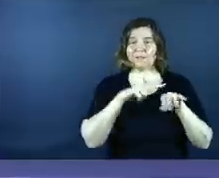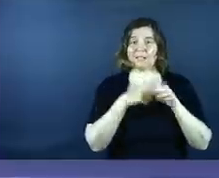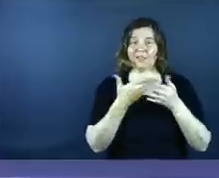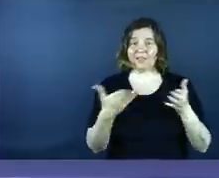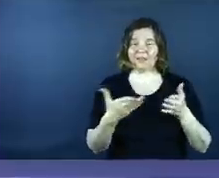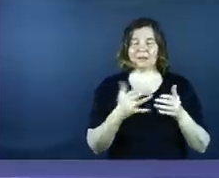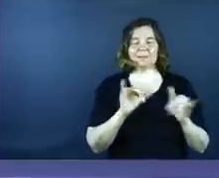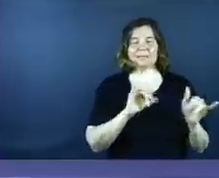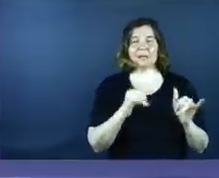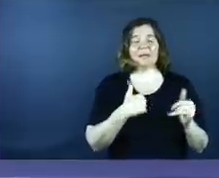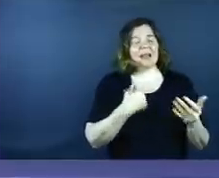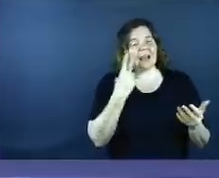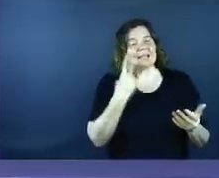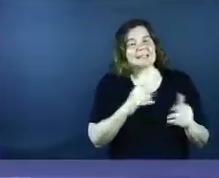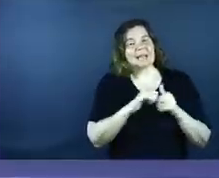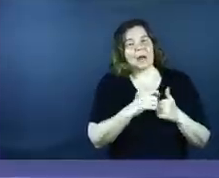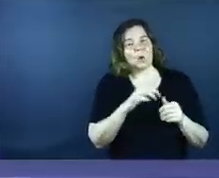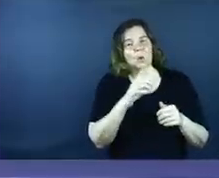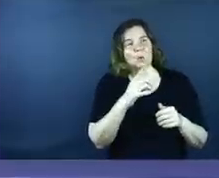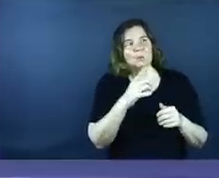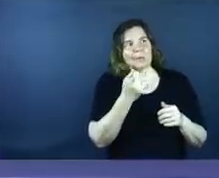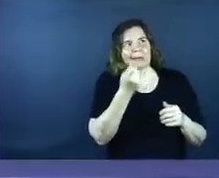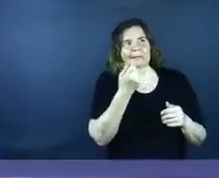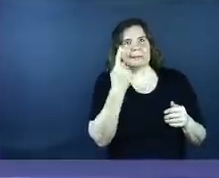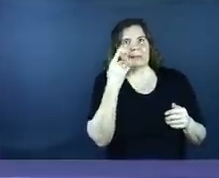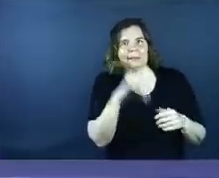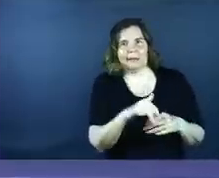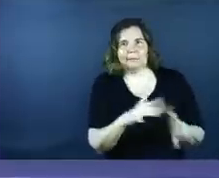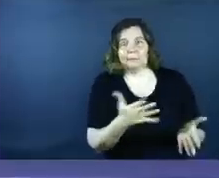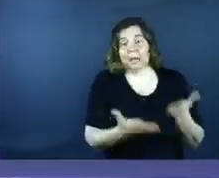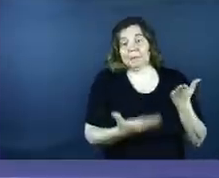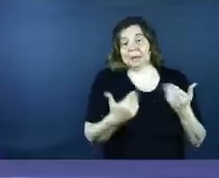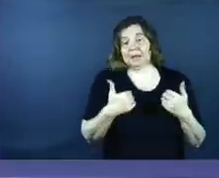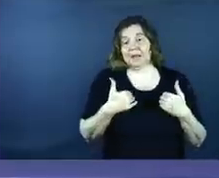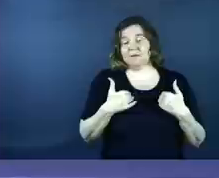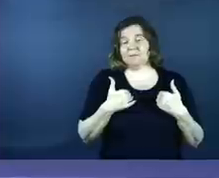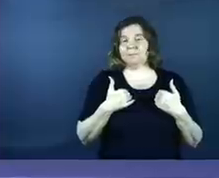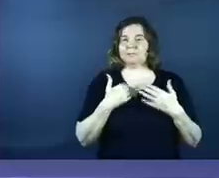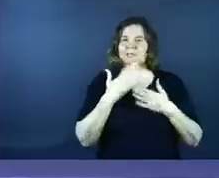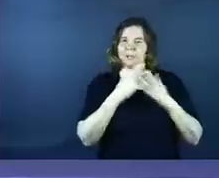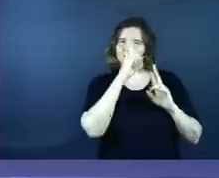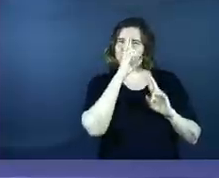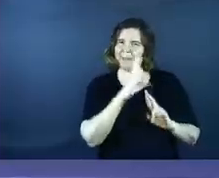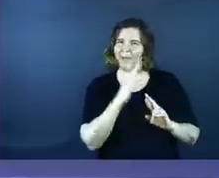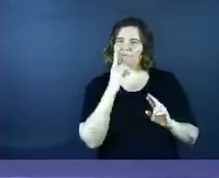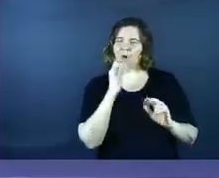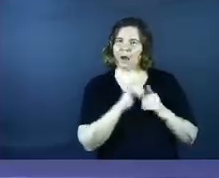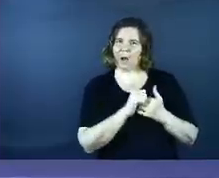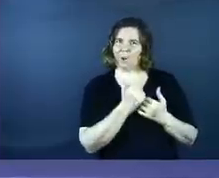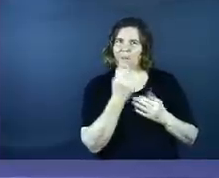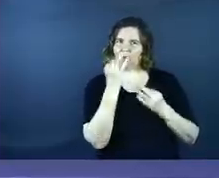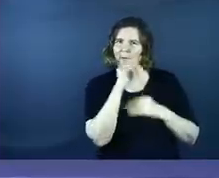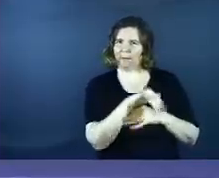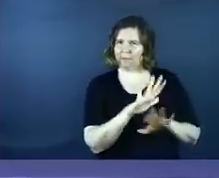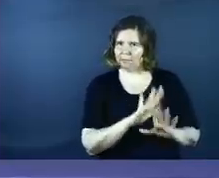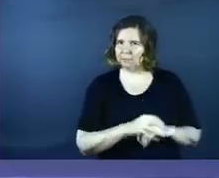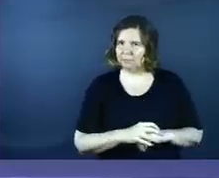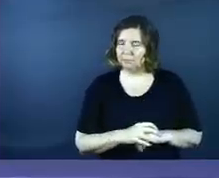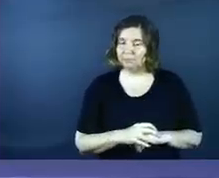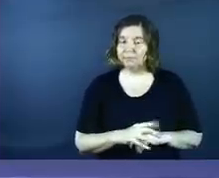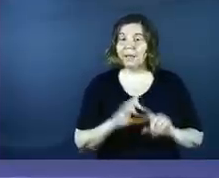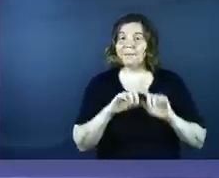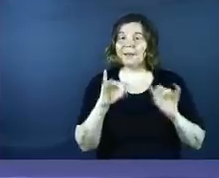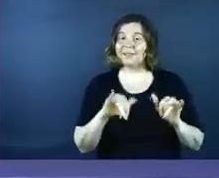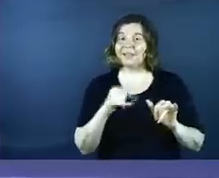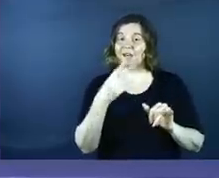phenomena. And it's like, and I can see how they get there. I might even have a certain respect for how they got there. But